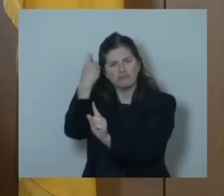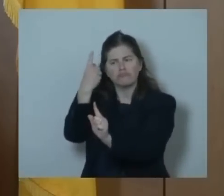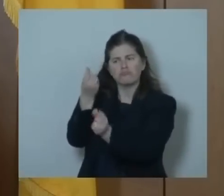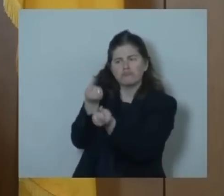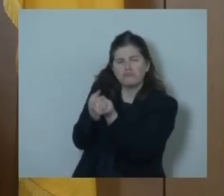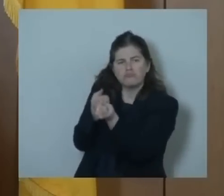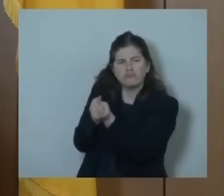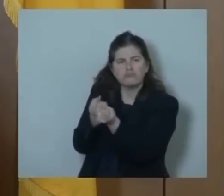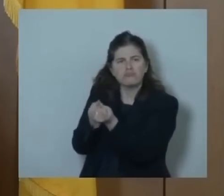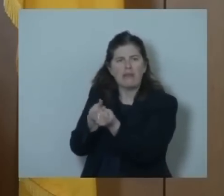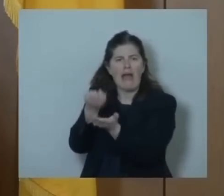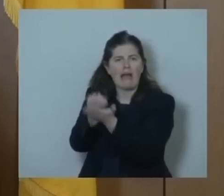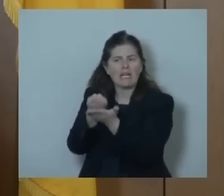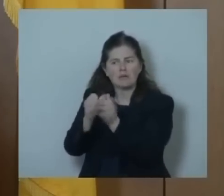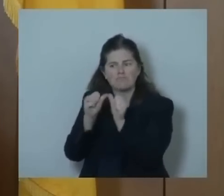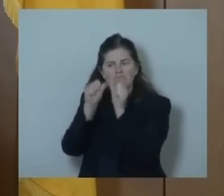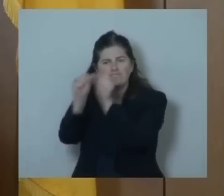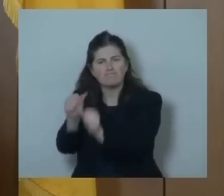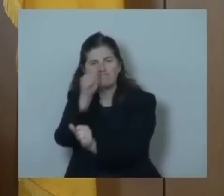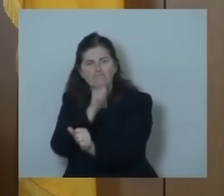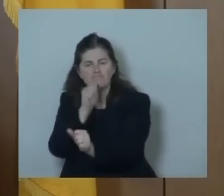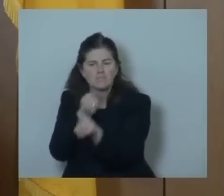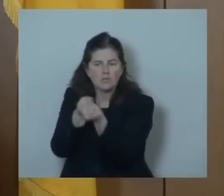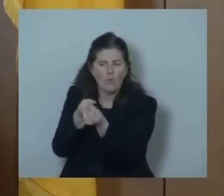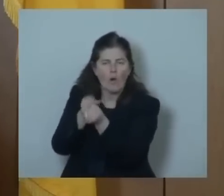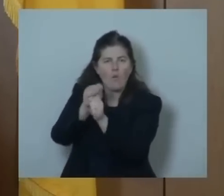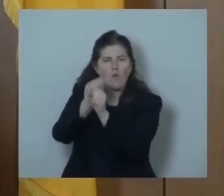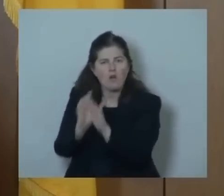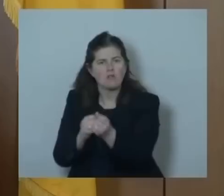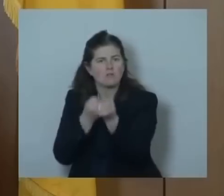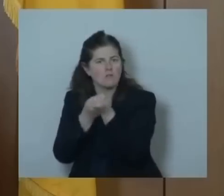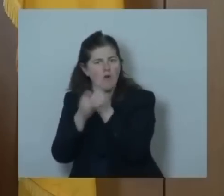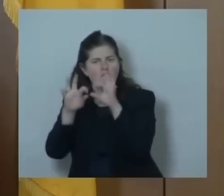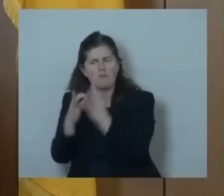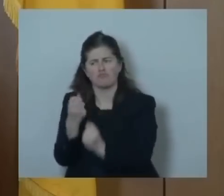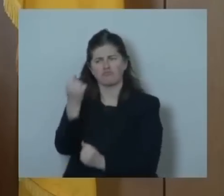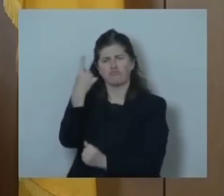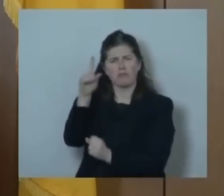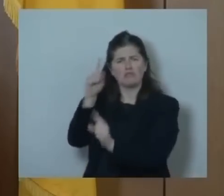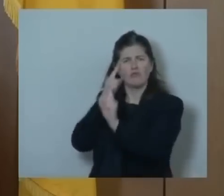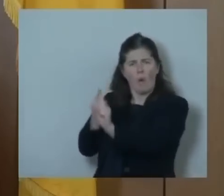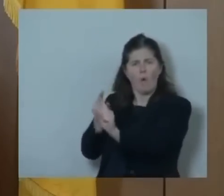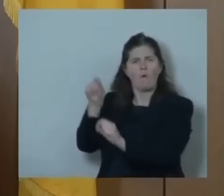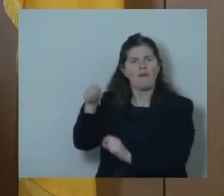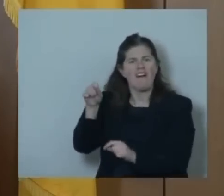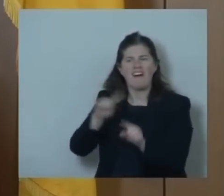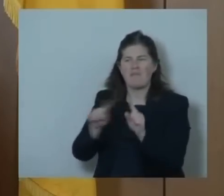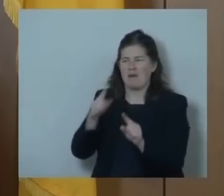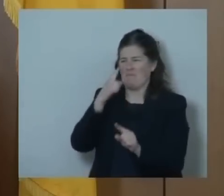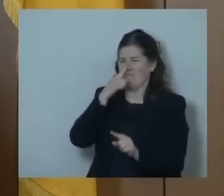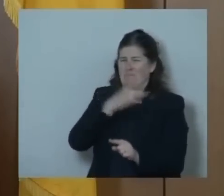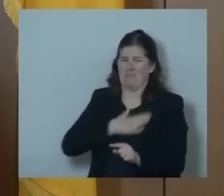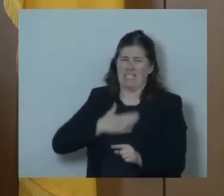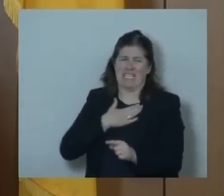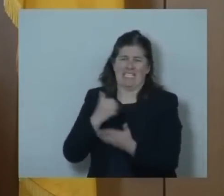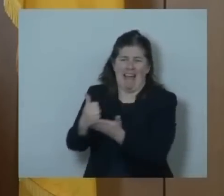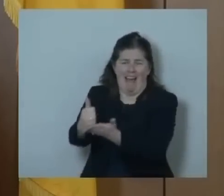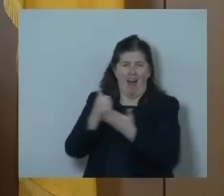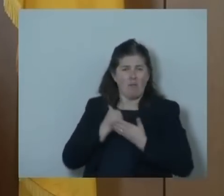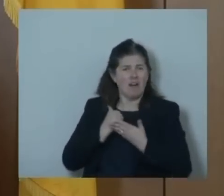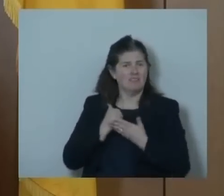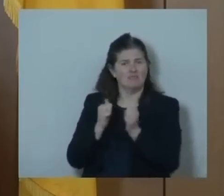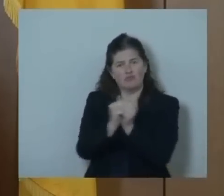economic resiliency, supporting workers and families. But I need everybody to help us use this